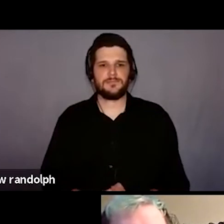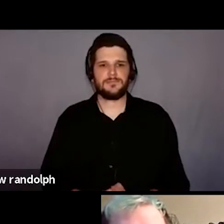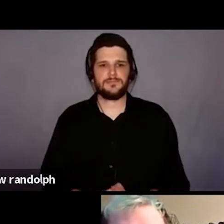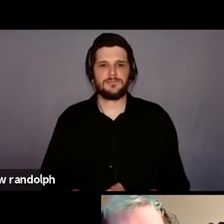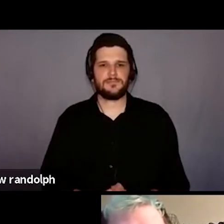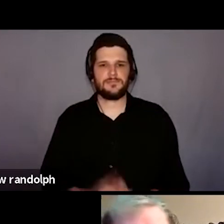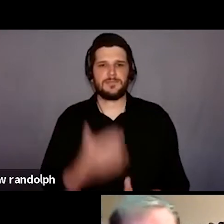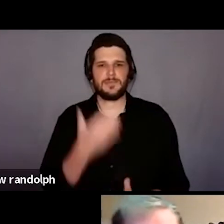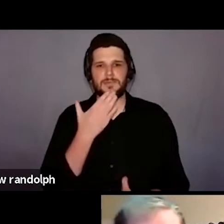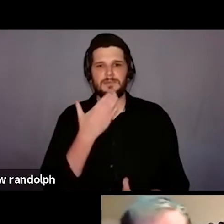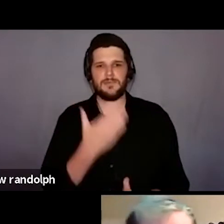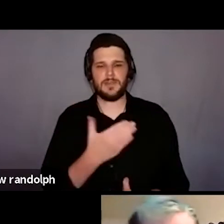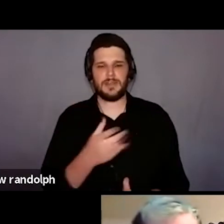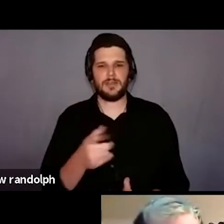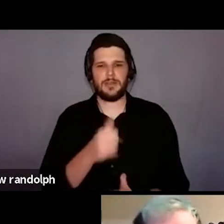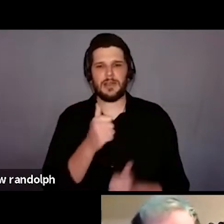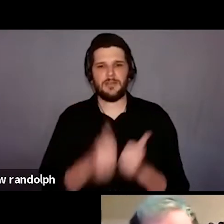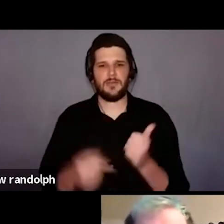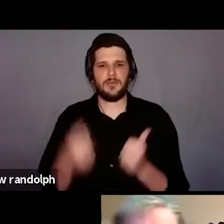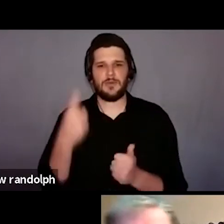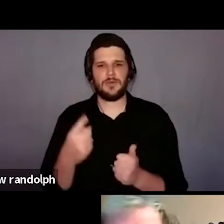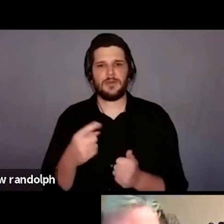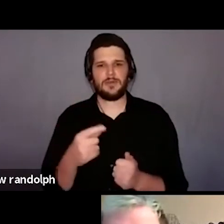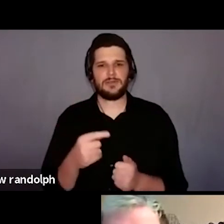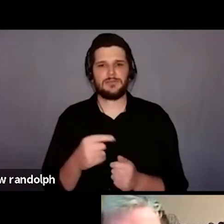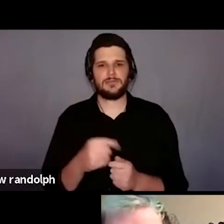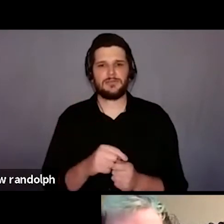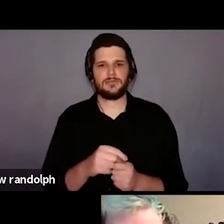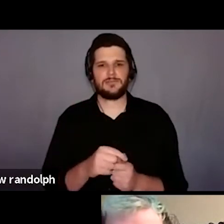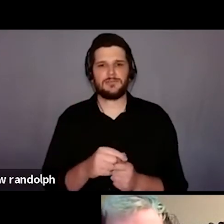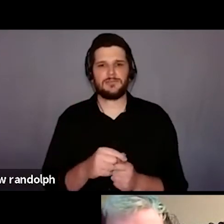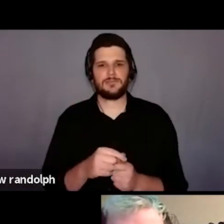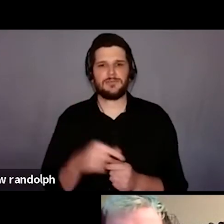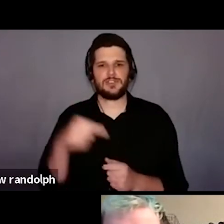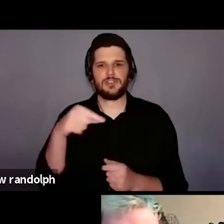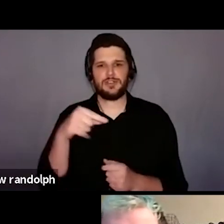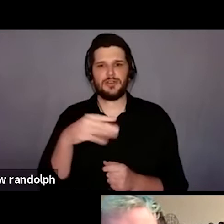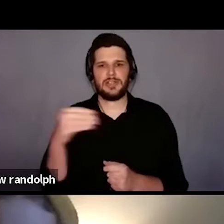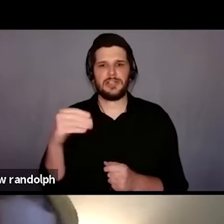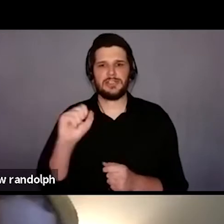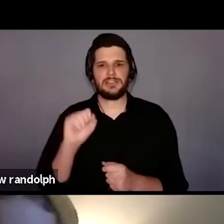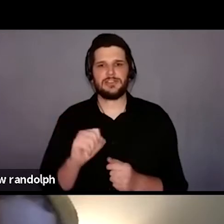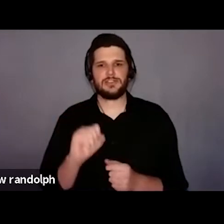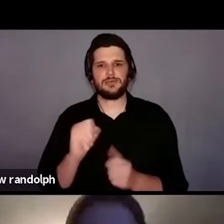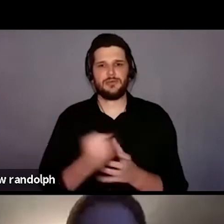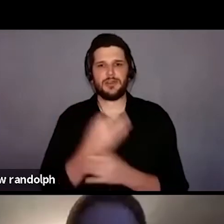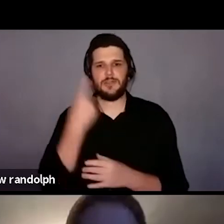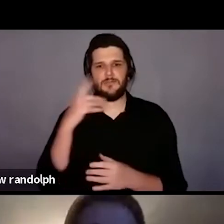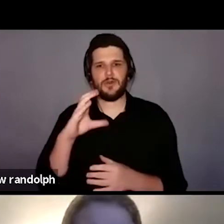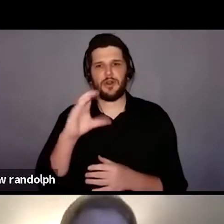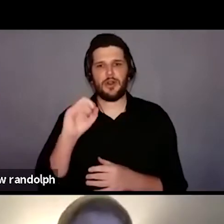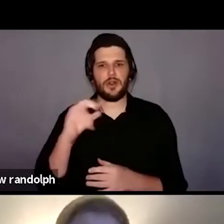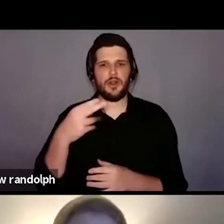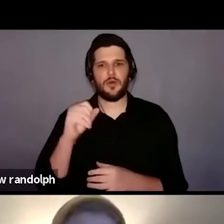Yeah, thank you, everyone. Thank you, Q and Spring, for